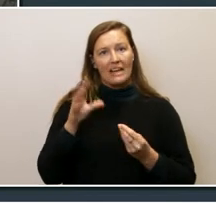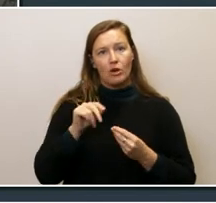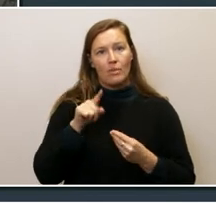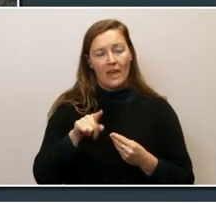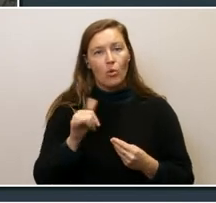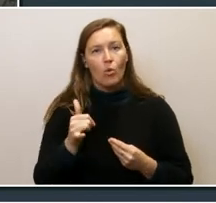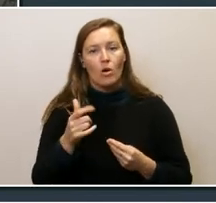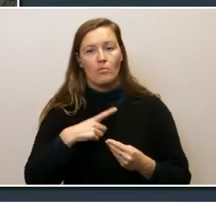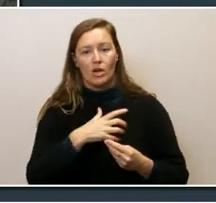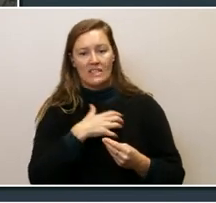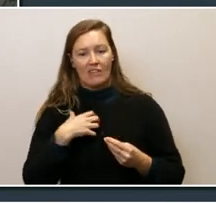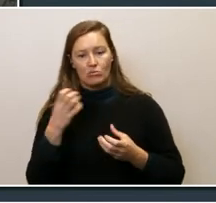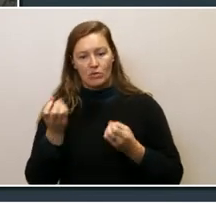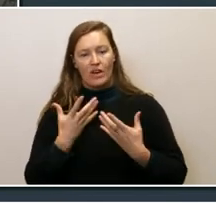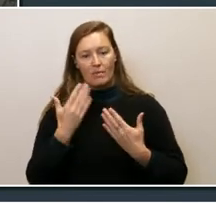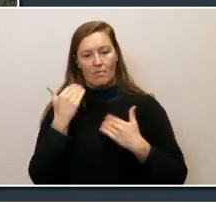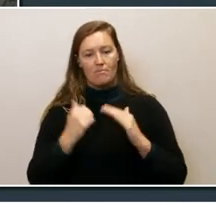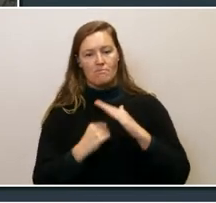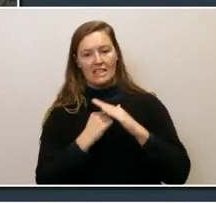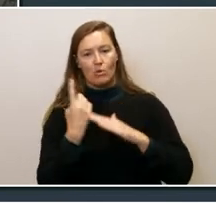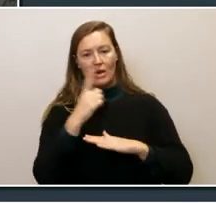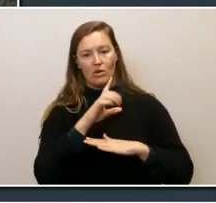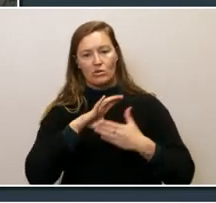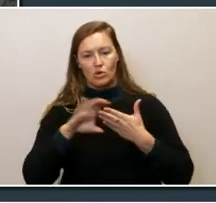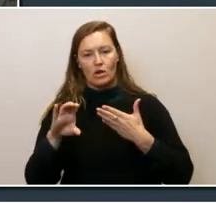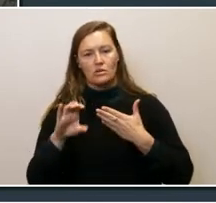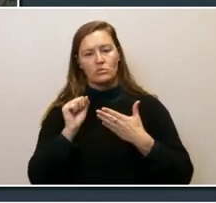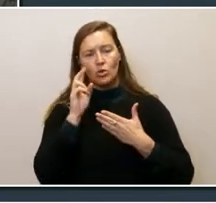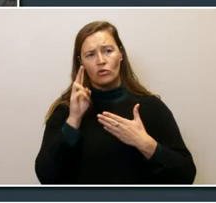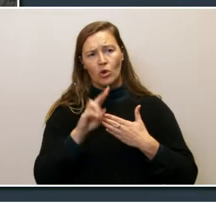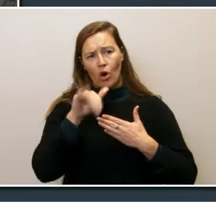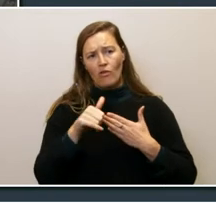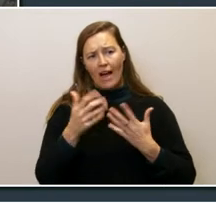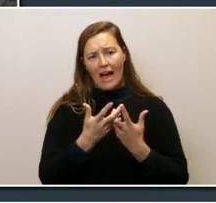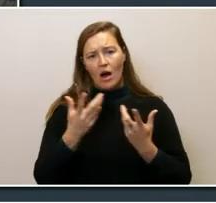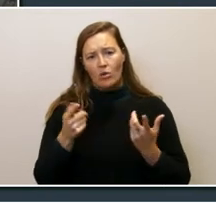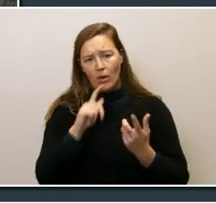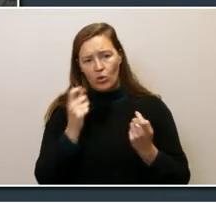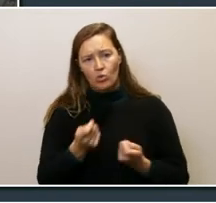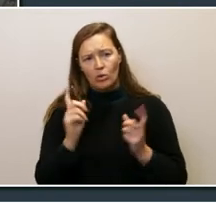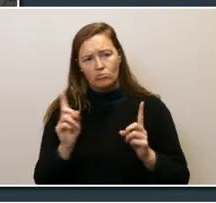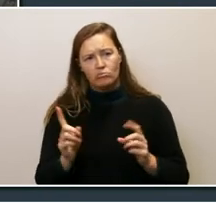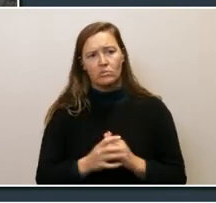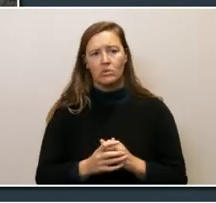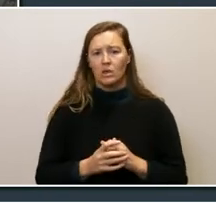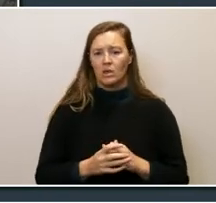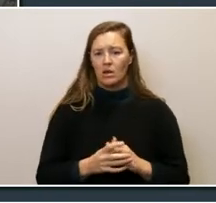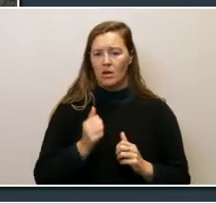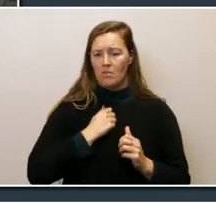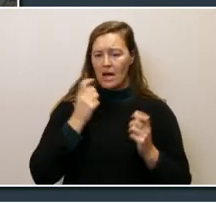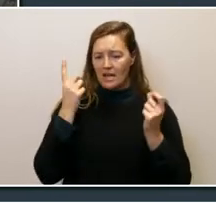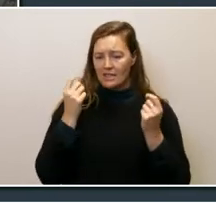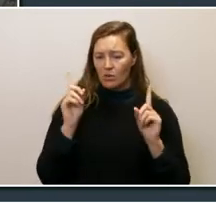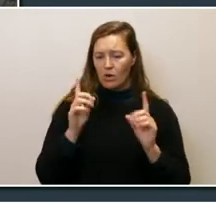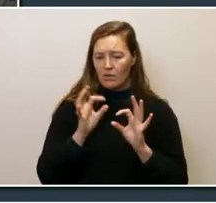this space, or being that government's given us a maximum fine of $100, what your view on the practicality of that would be? My understanding